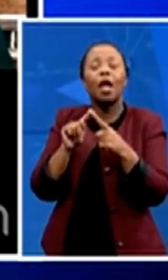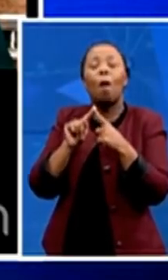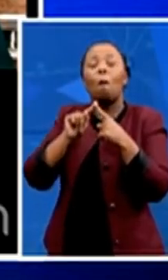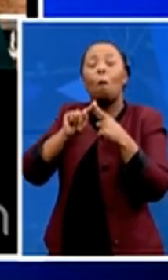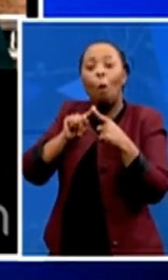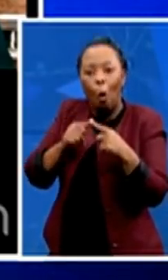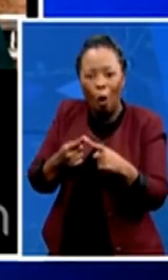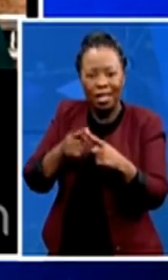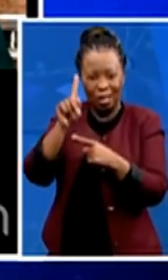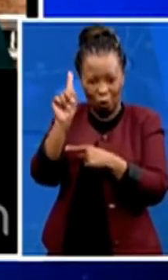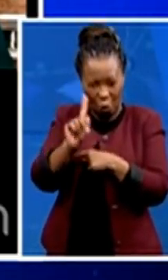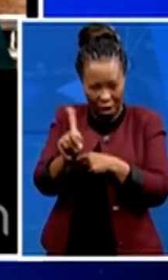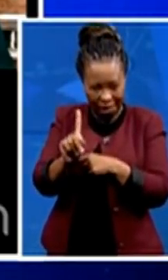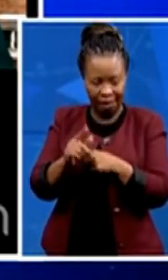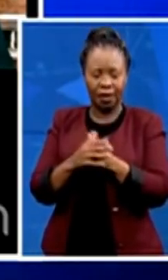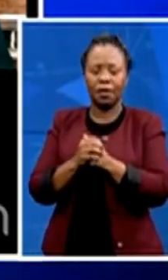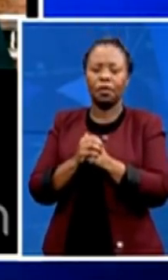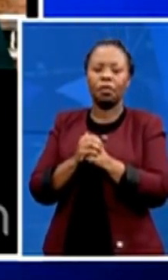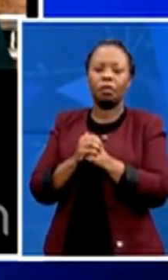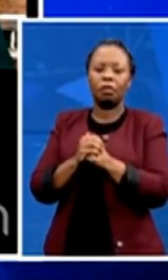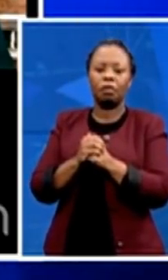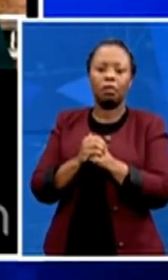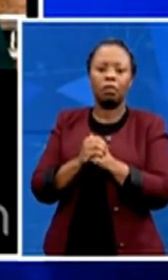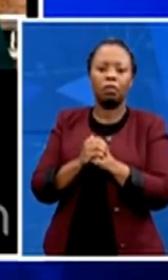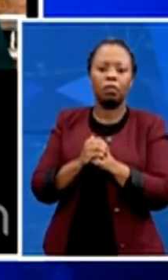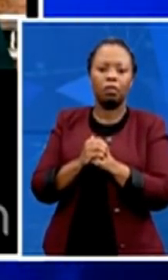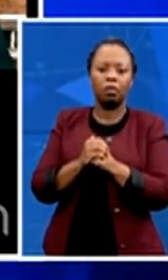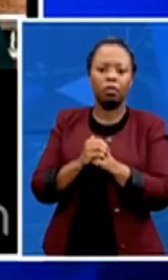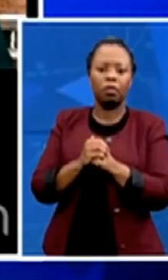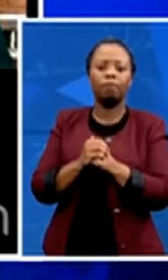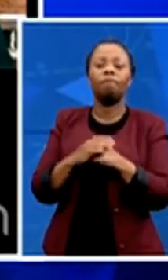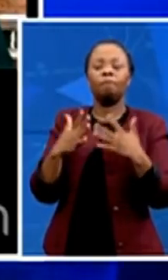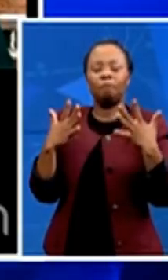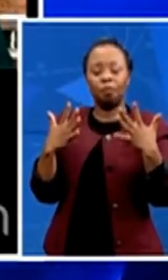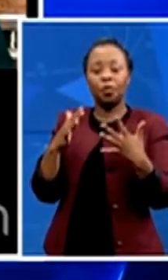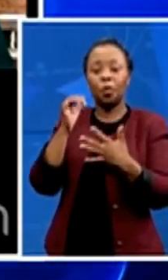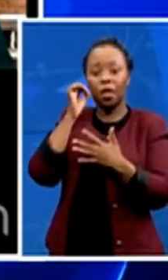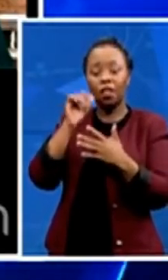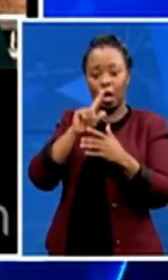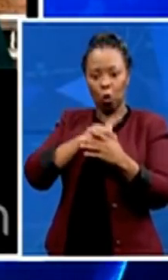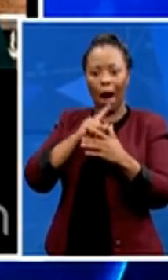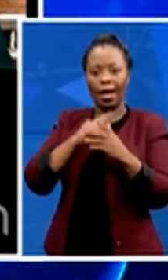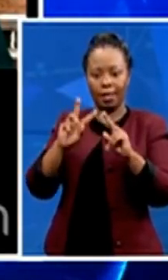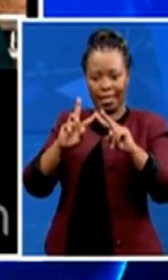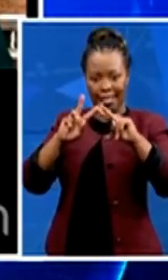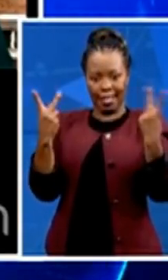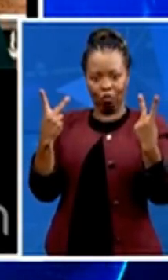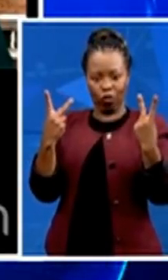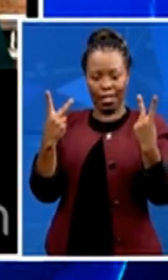person, and that's why this distinction that Justice Bachit and Justice Madlanga were